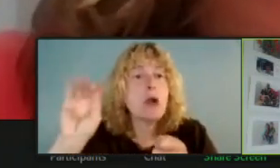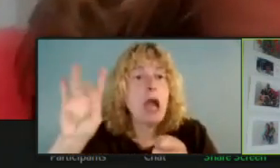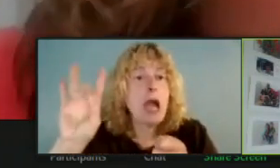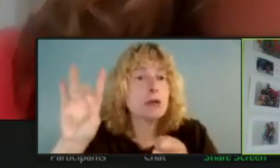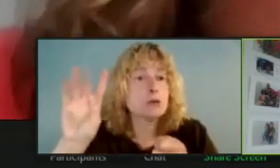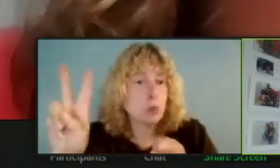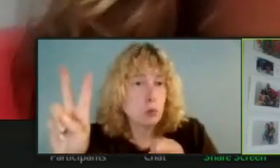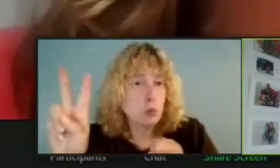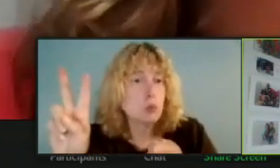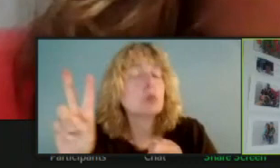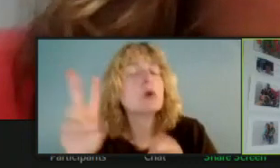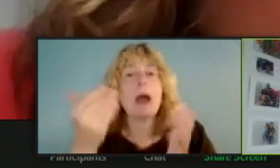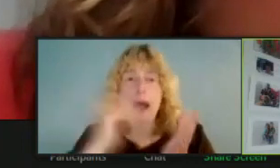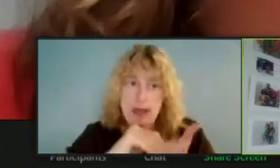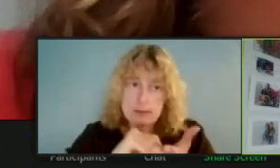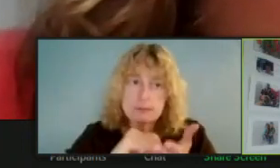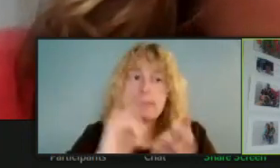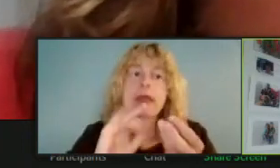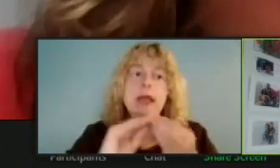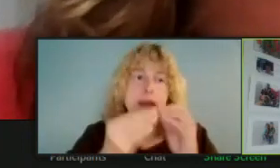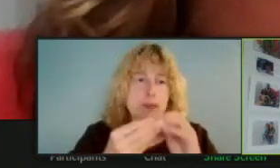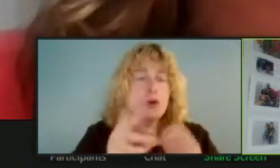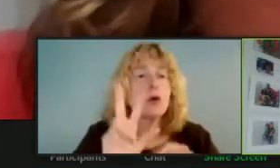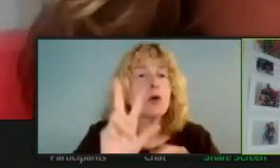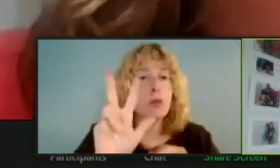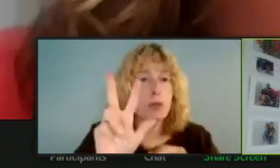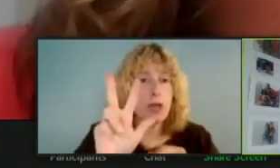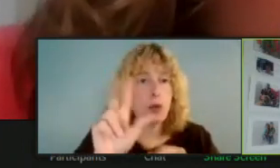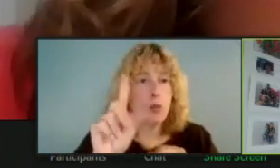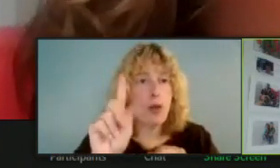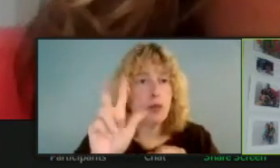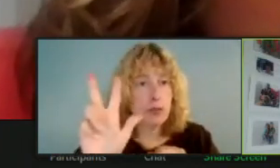313-288-2082. Again, the number is